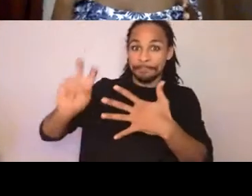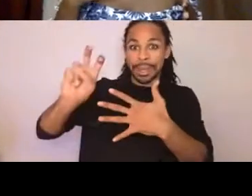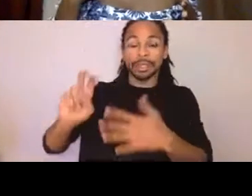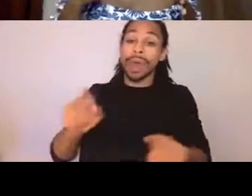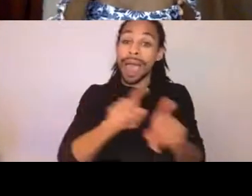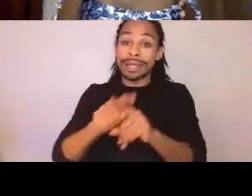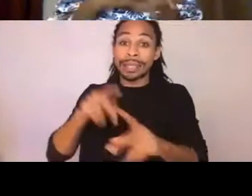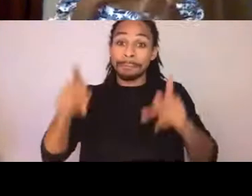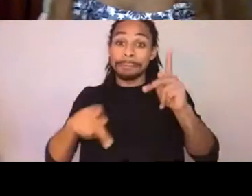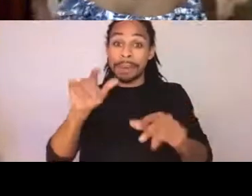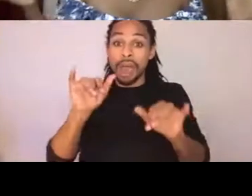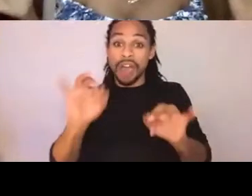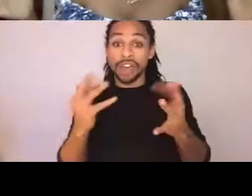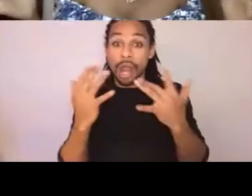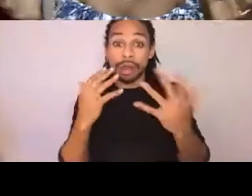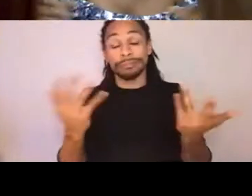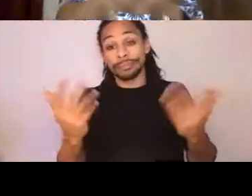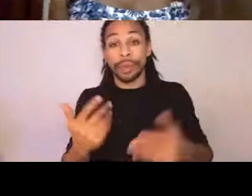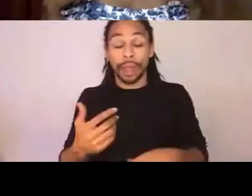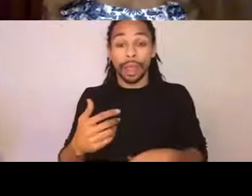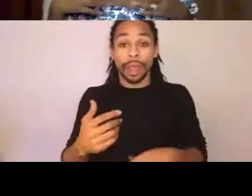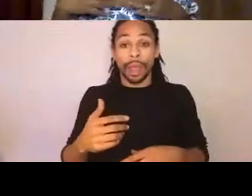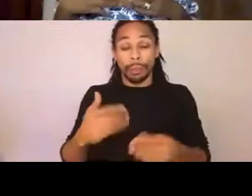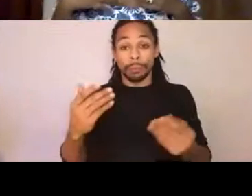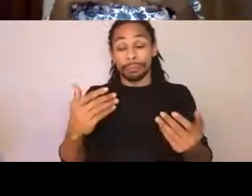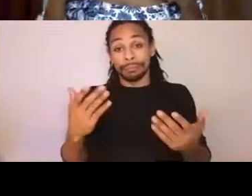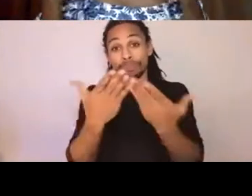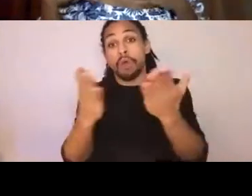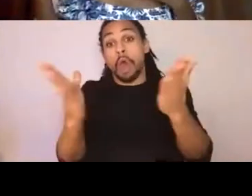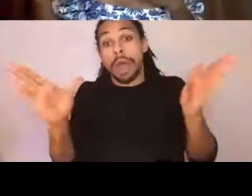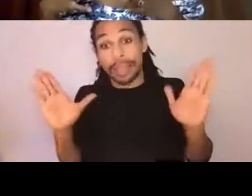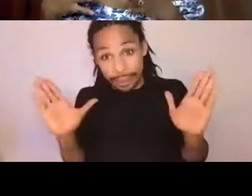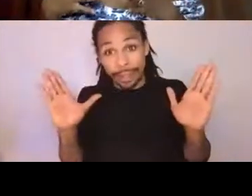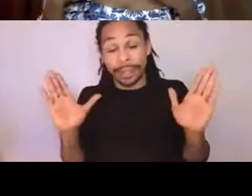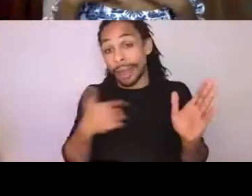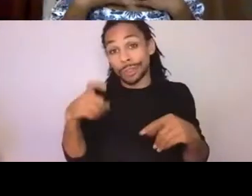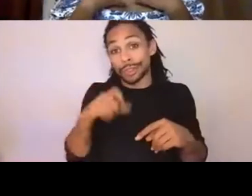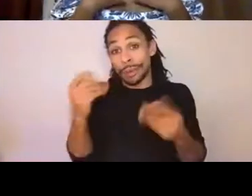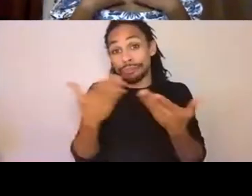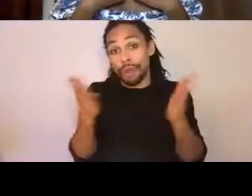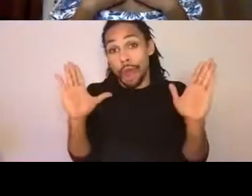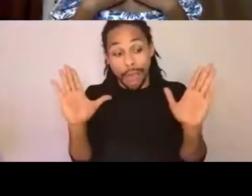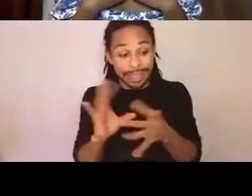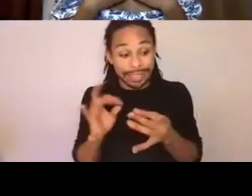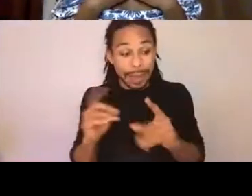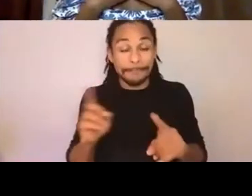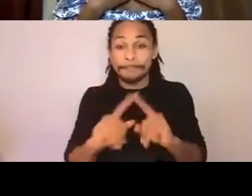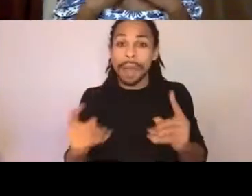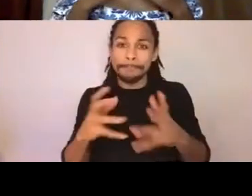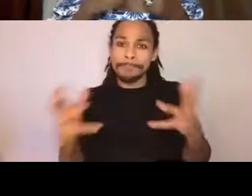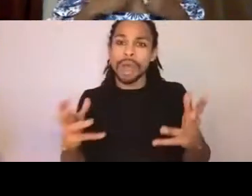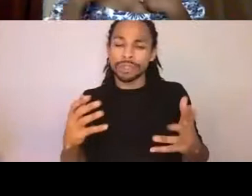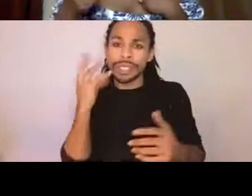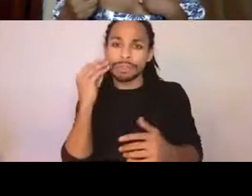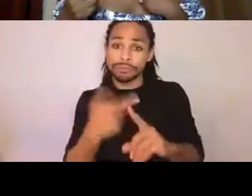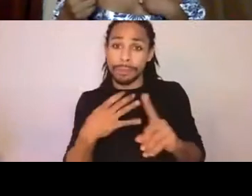always, I shouldn't broadly stroke us, but so much of our experience from my perspective has, you know, you